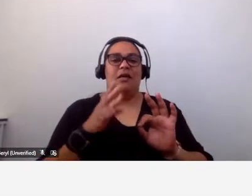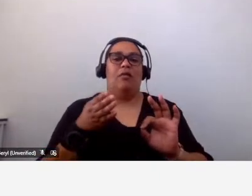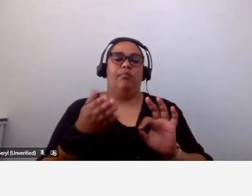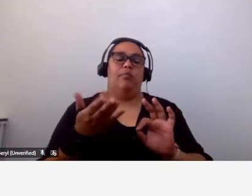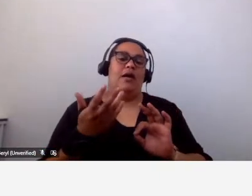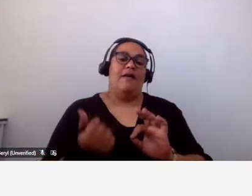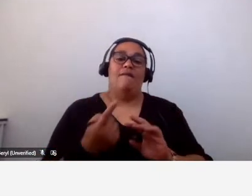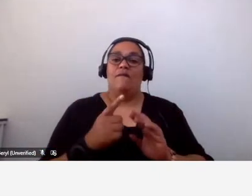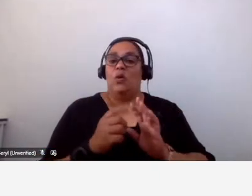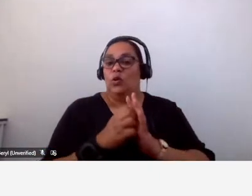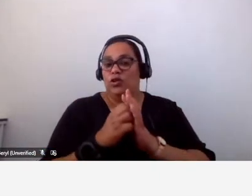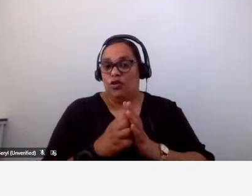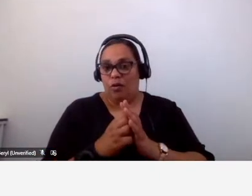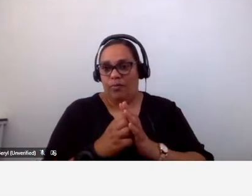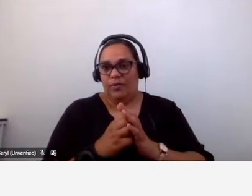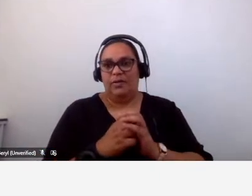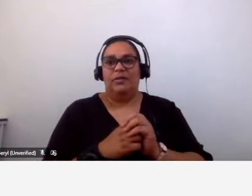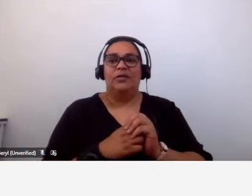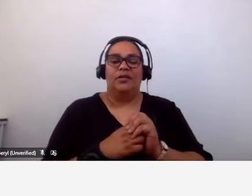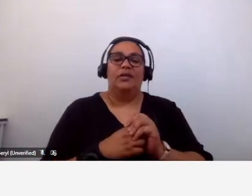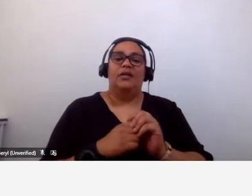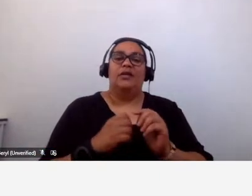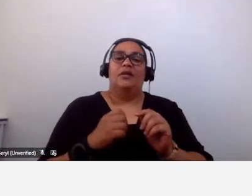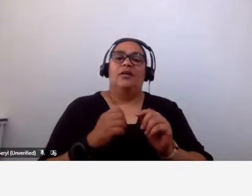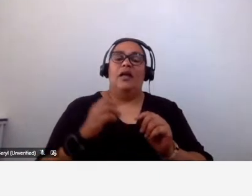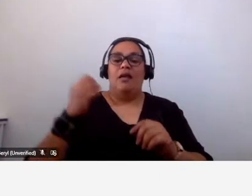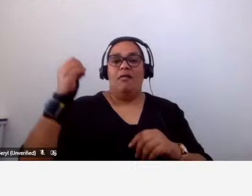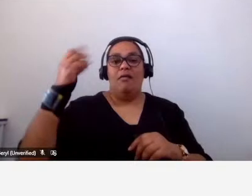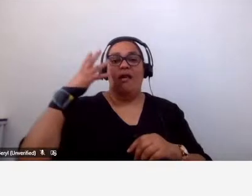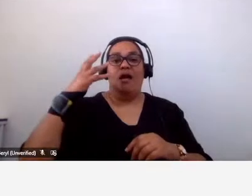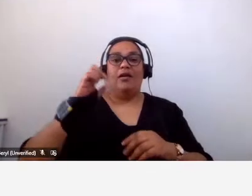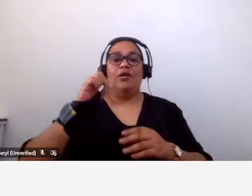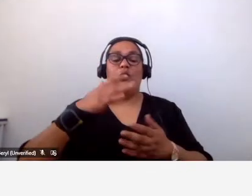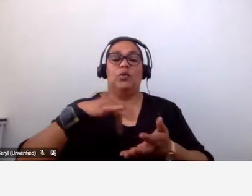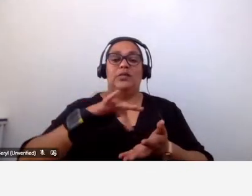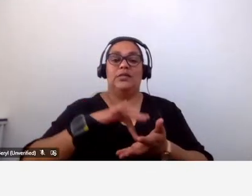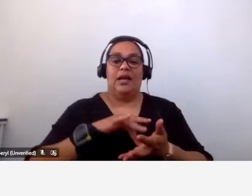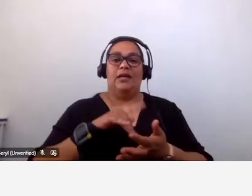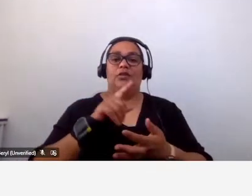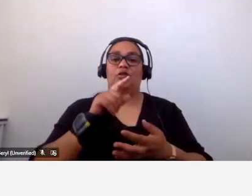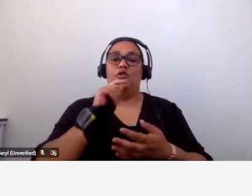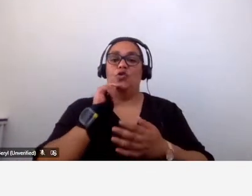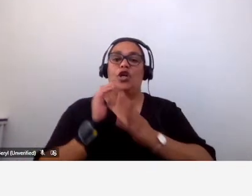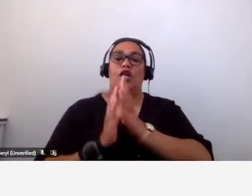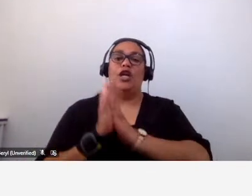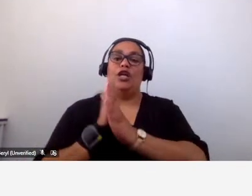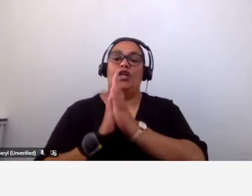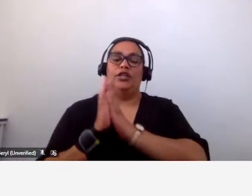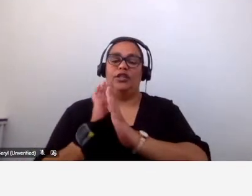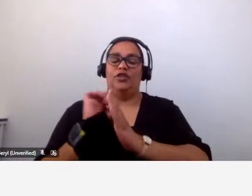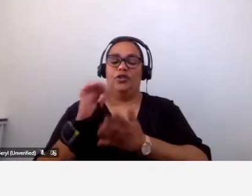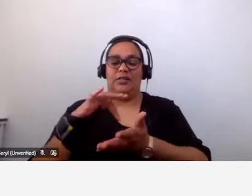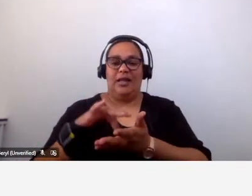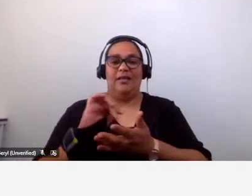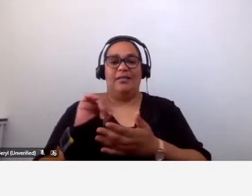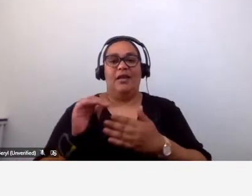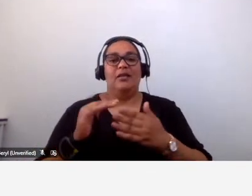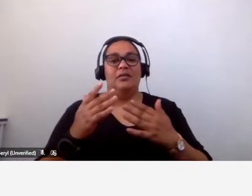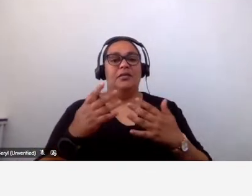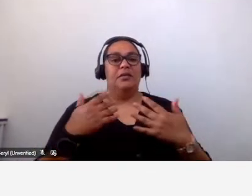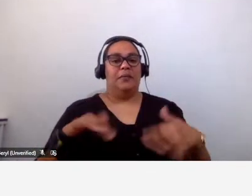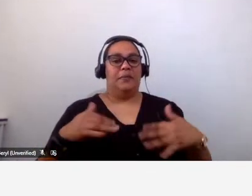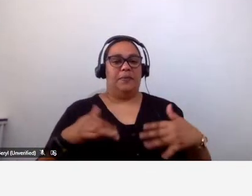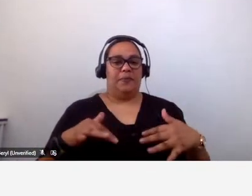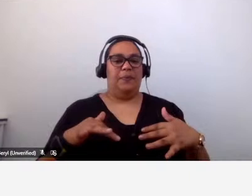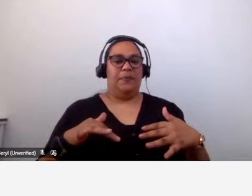For instance, the Langa initiation site, which is in a heritage site, has been a model.